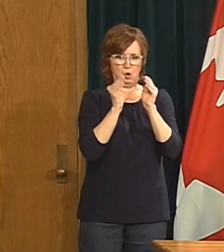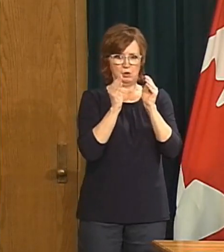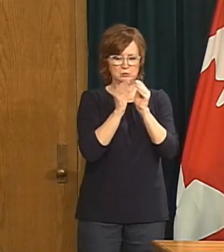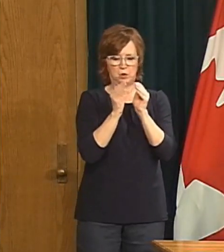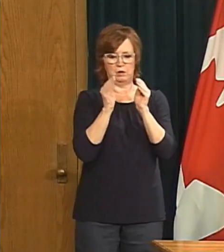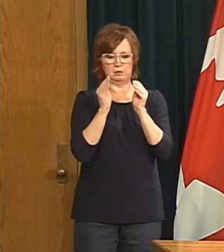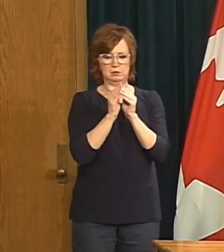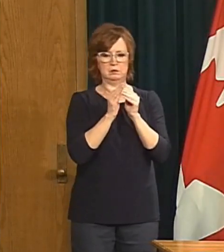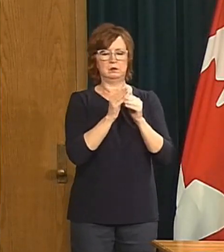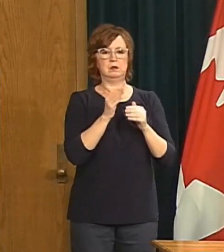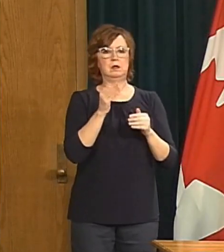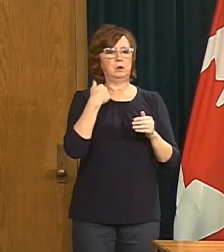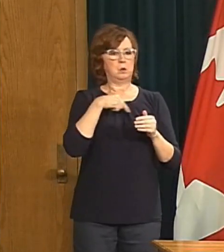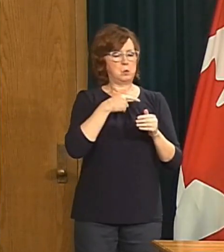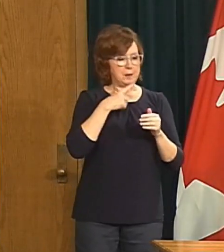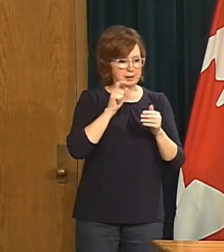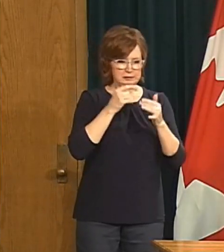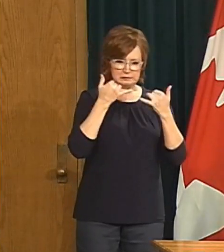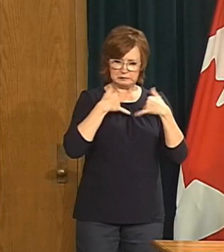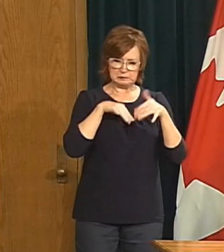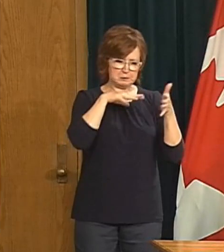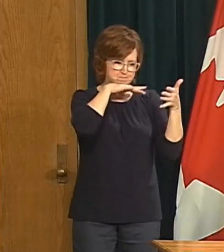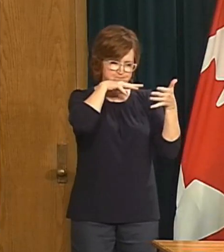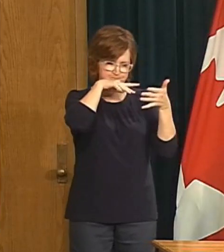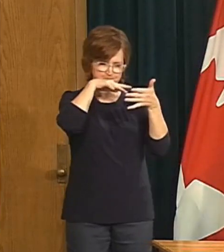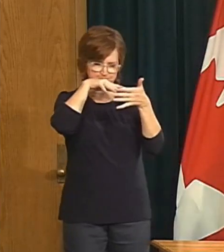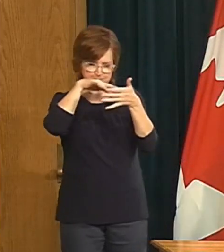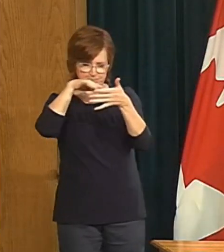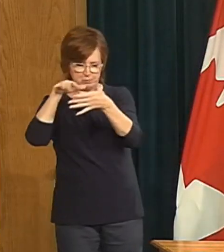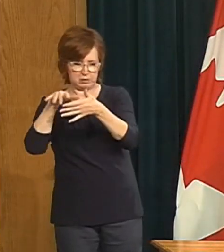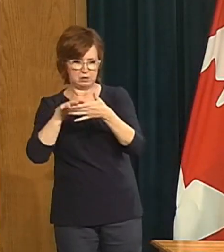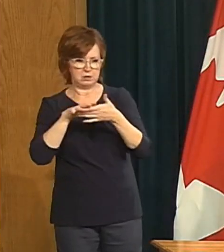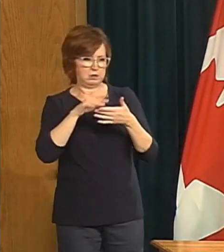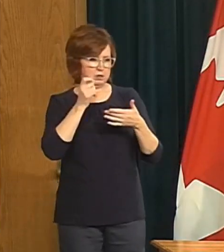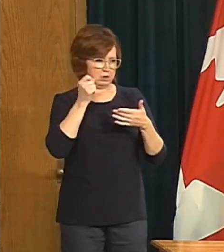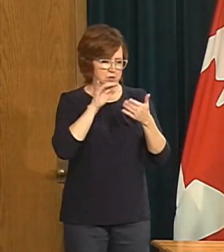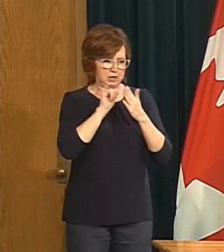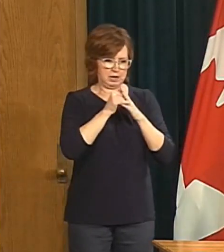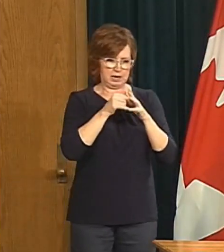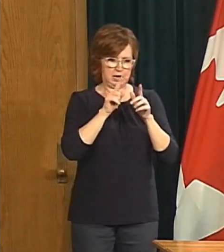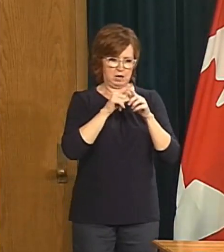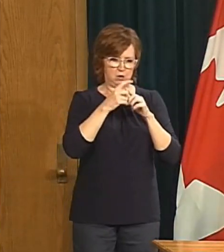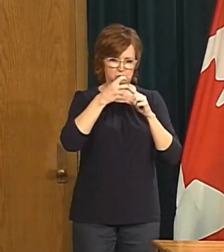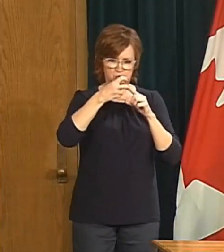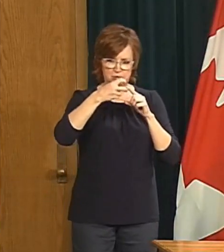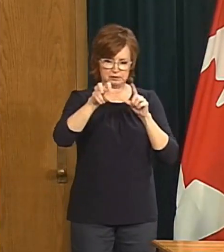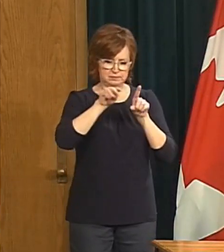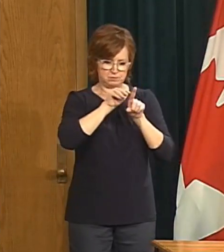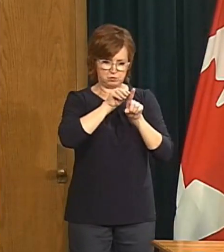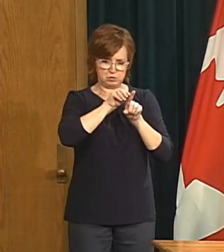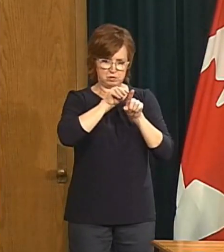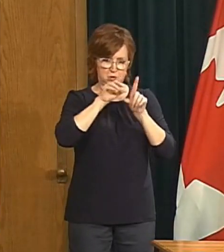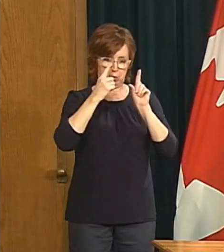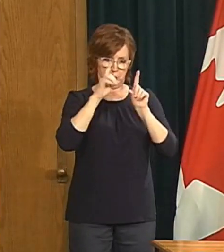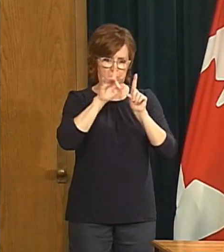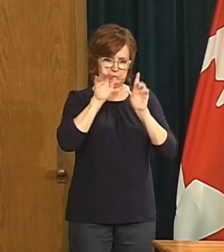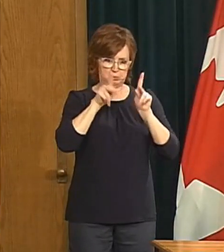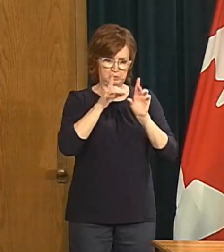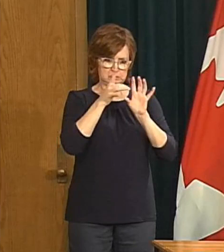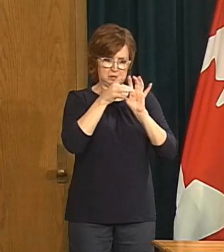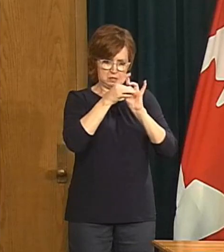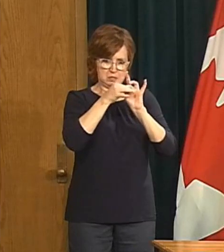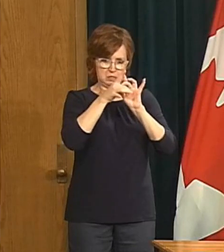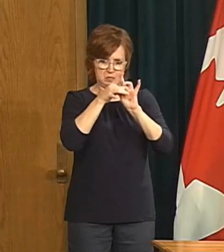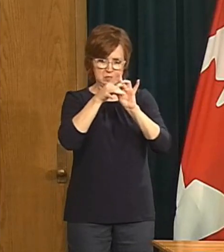understanding transmission dynamics. So we already understand that much better in healthcare. We understand that much better in terms of even when you're